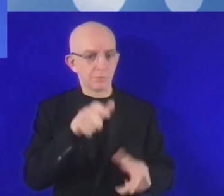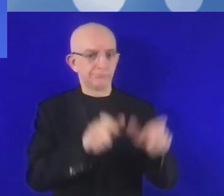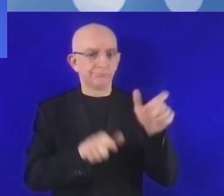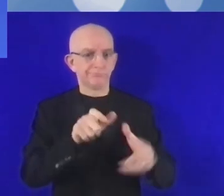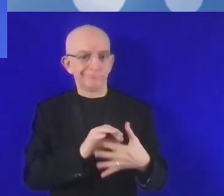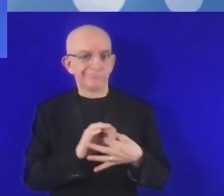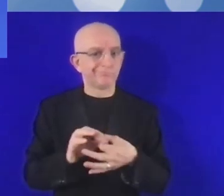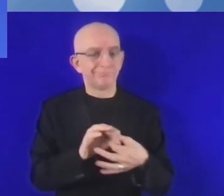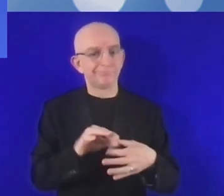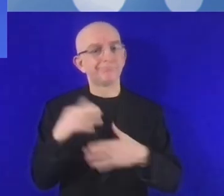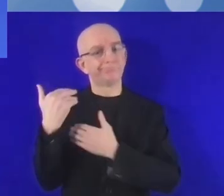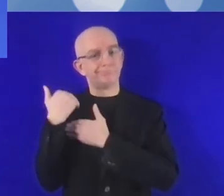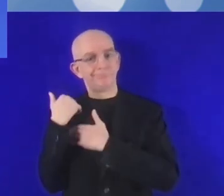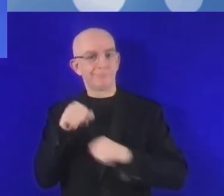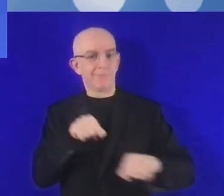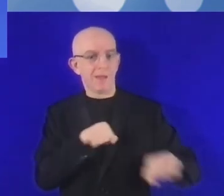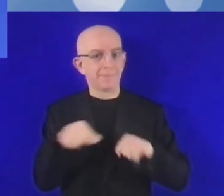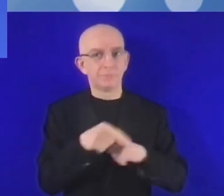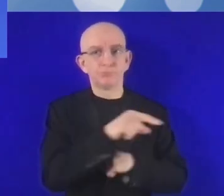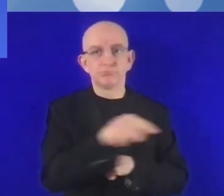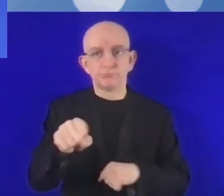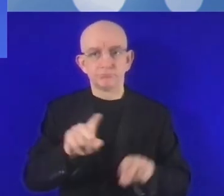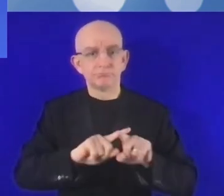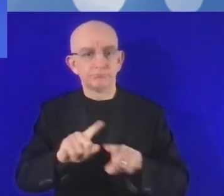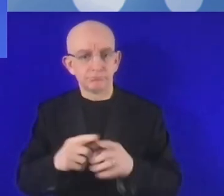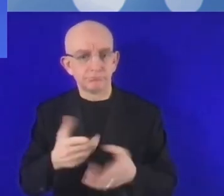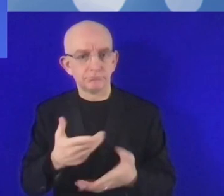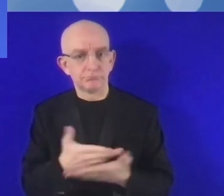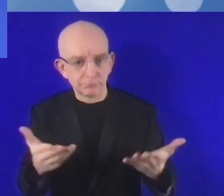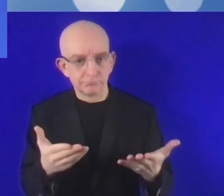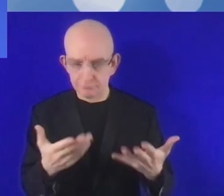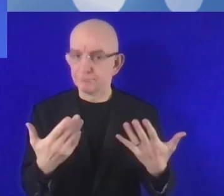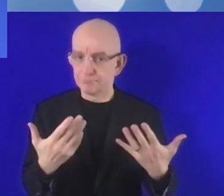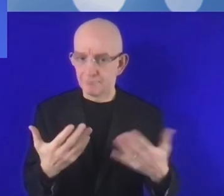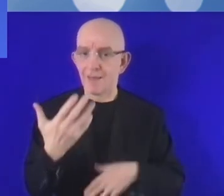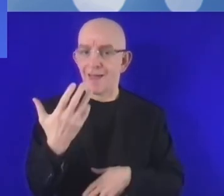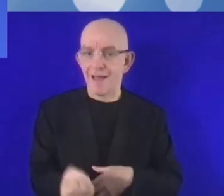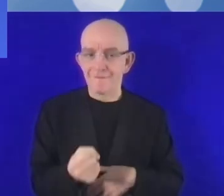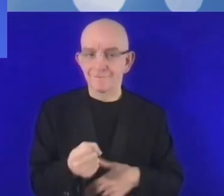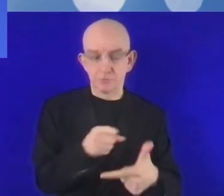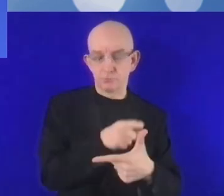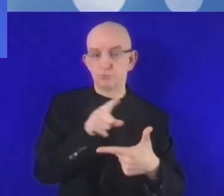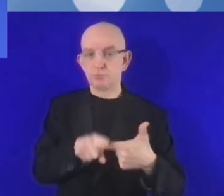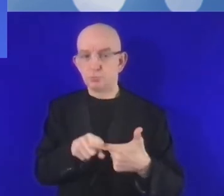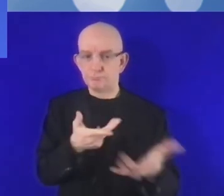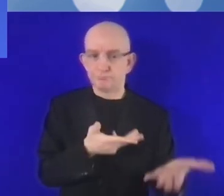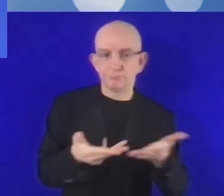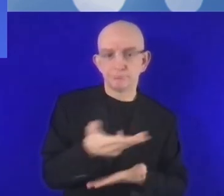more sessions held yesterday dedicated to the need of international